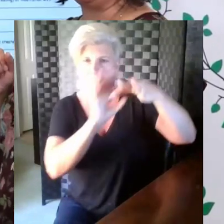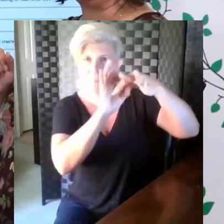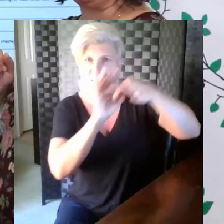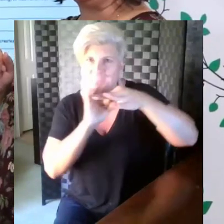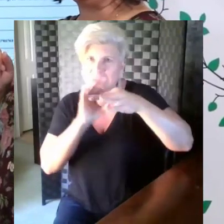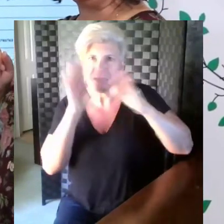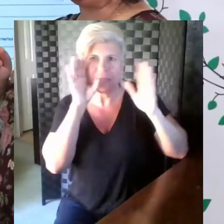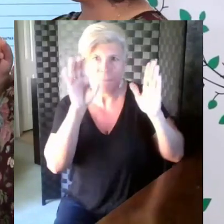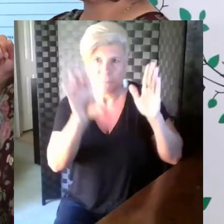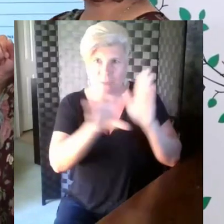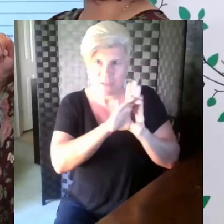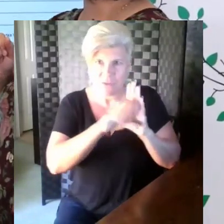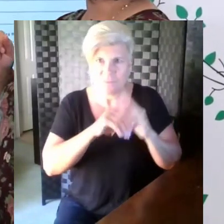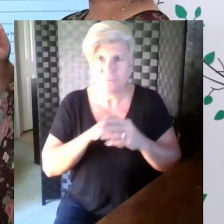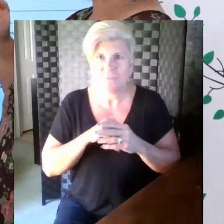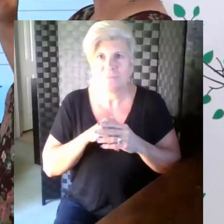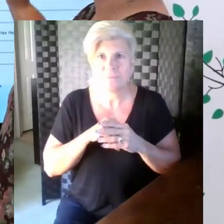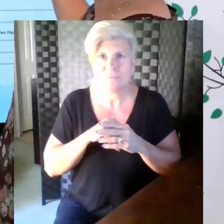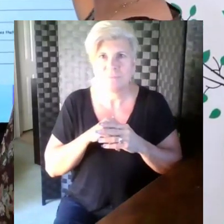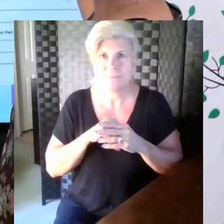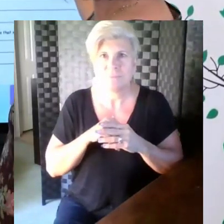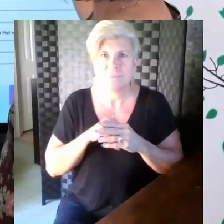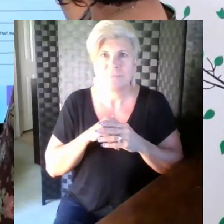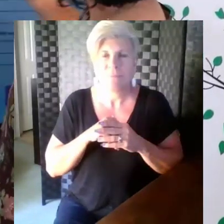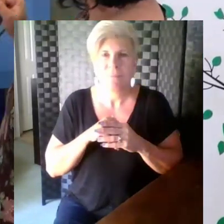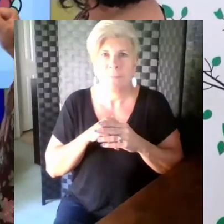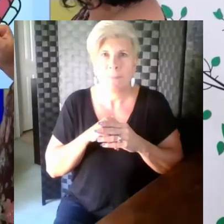based on what you see in the picture.